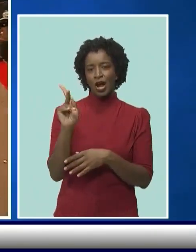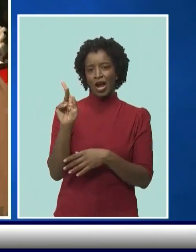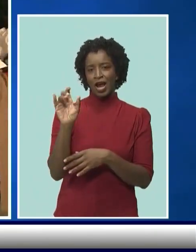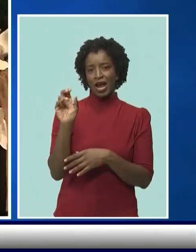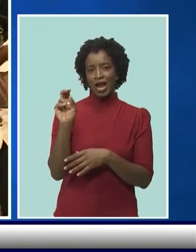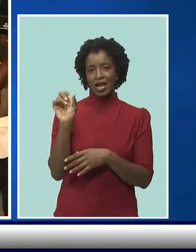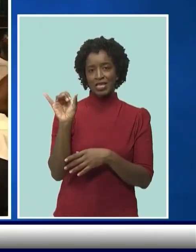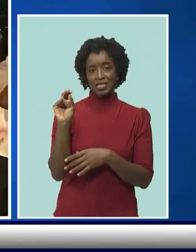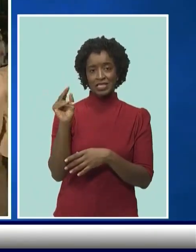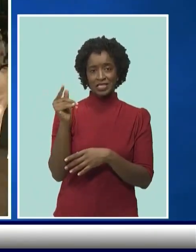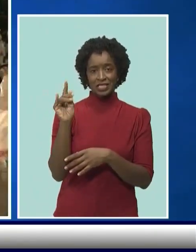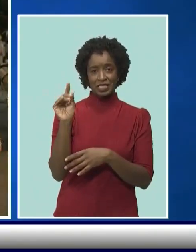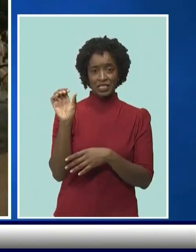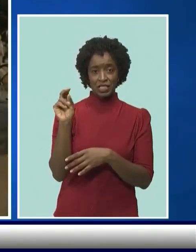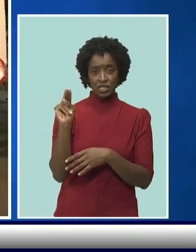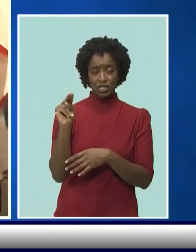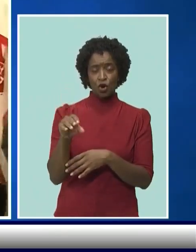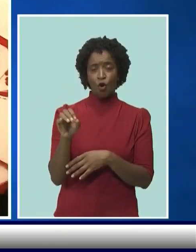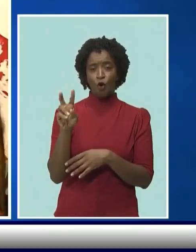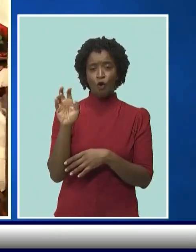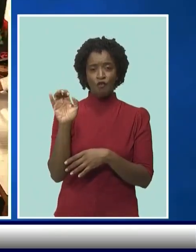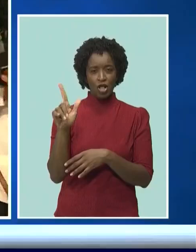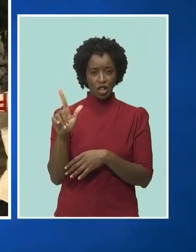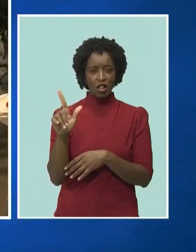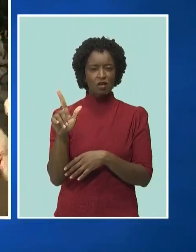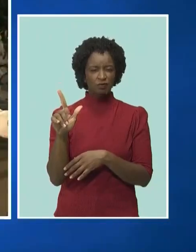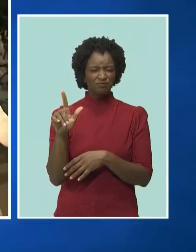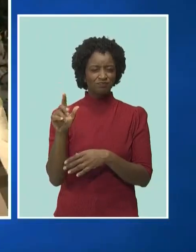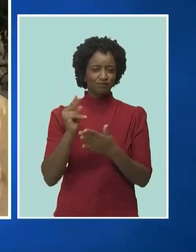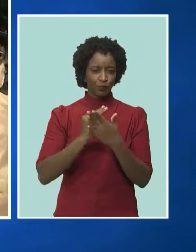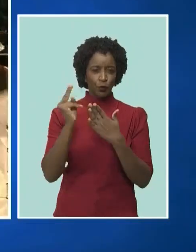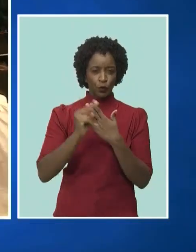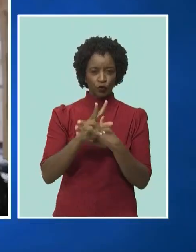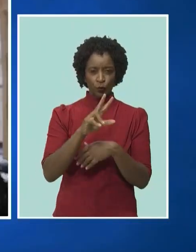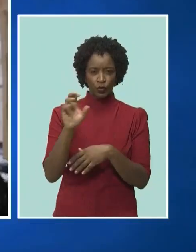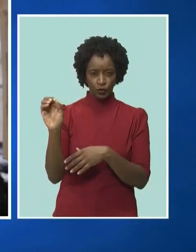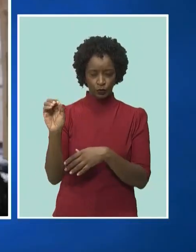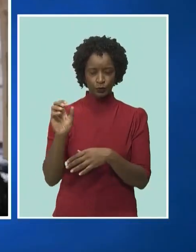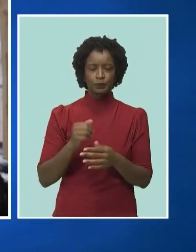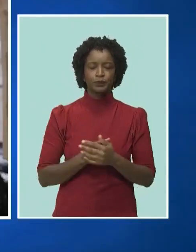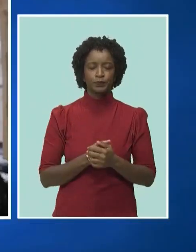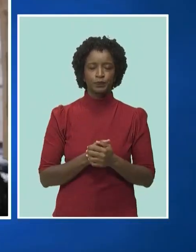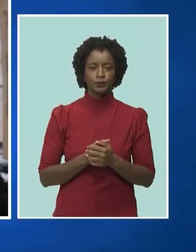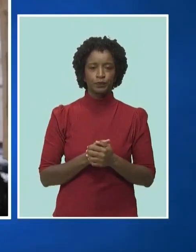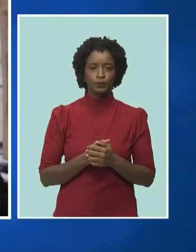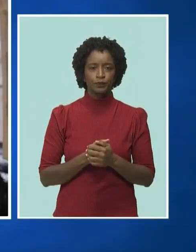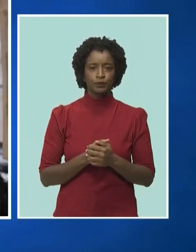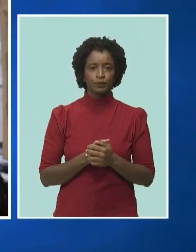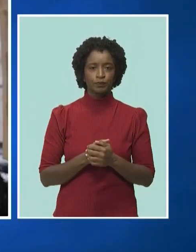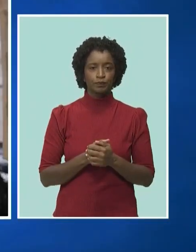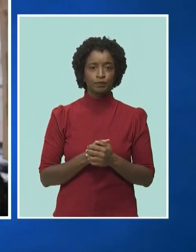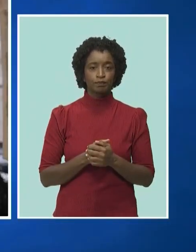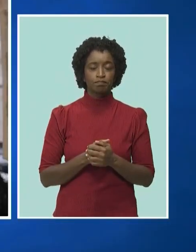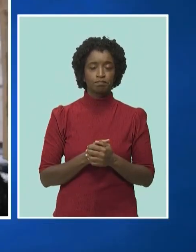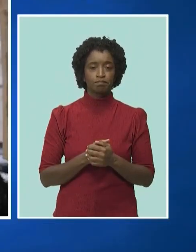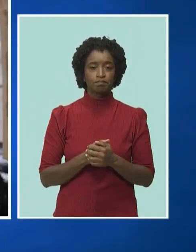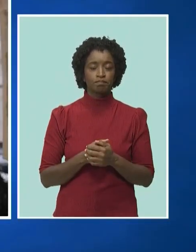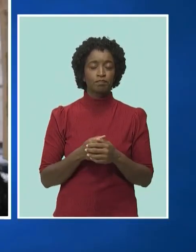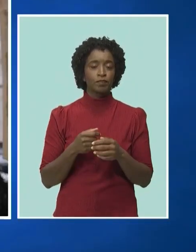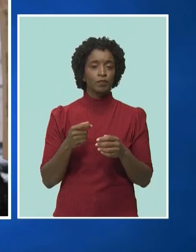its 56th anniversary of independence. Commander Mark Peterson told CBC News that